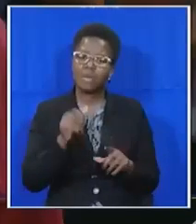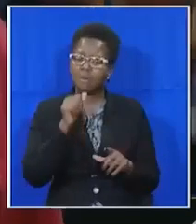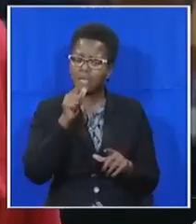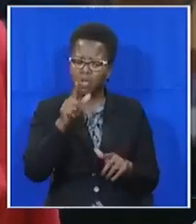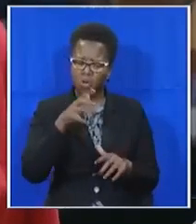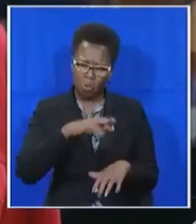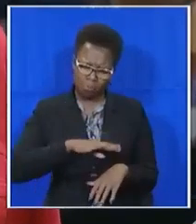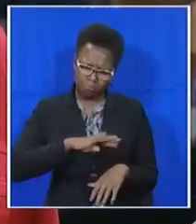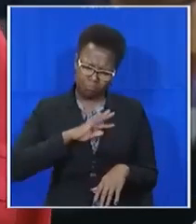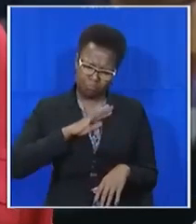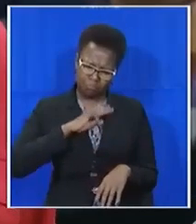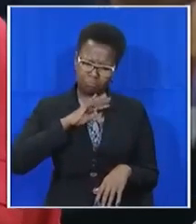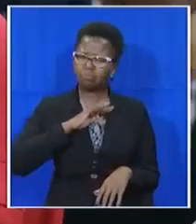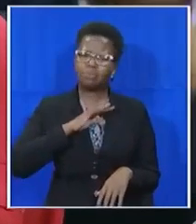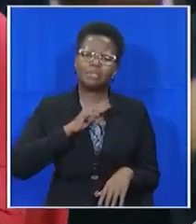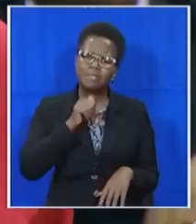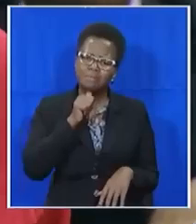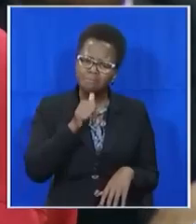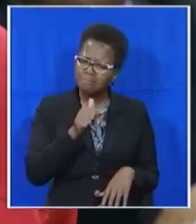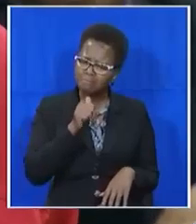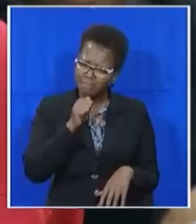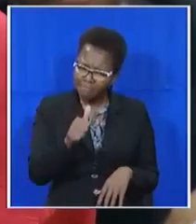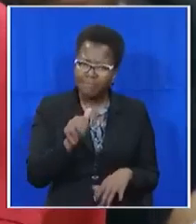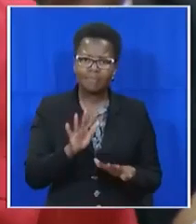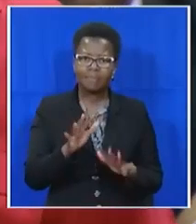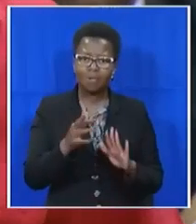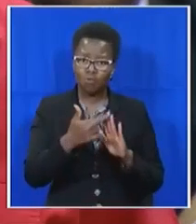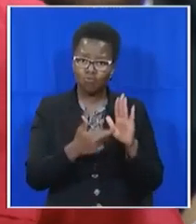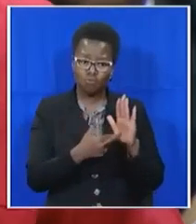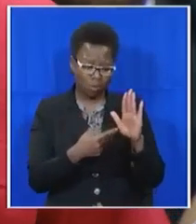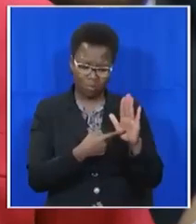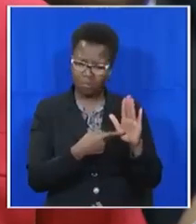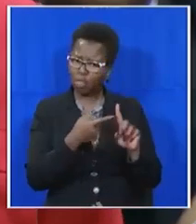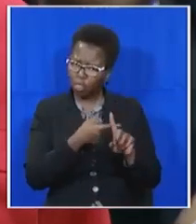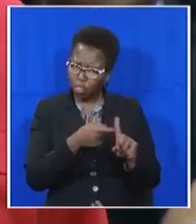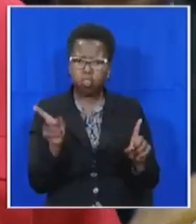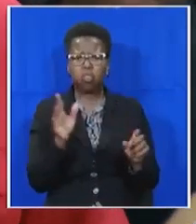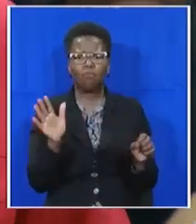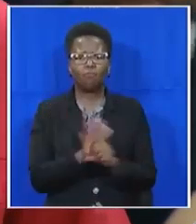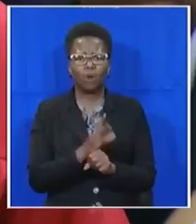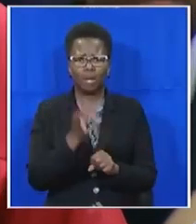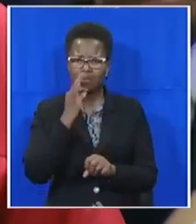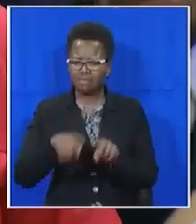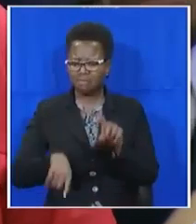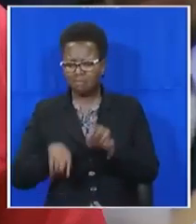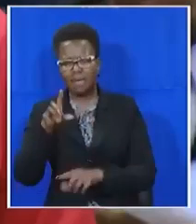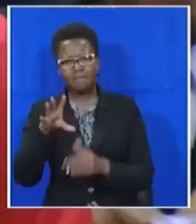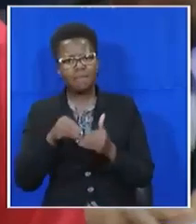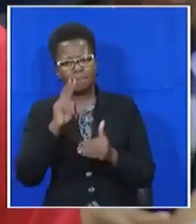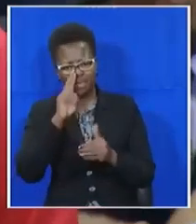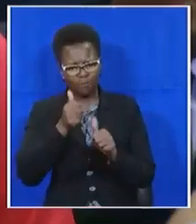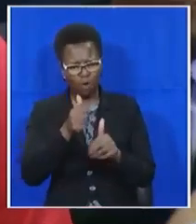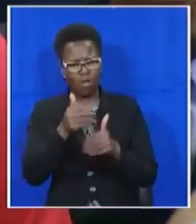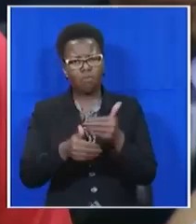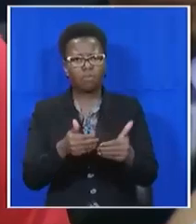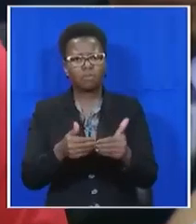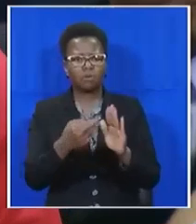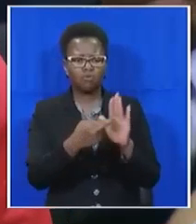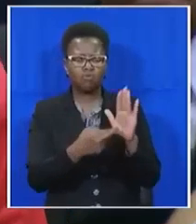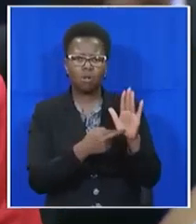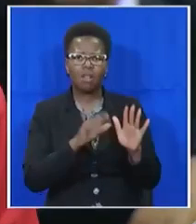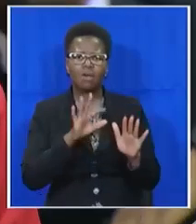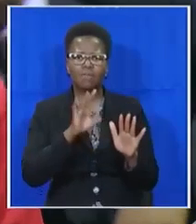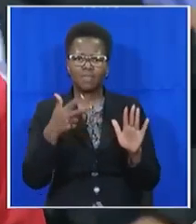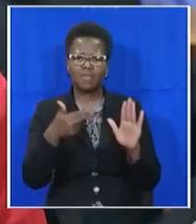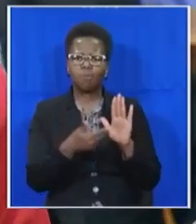feel about an issue, it is not as per the rules to evict a member of parliament without due process. Rule 53 deals with